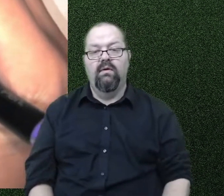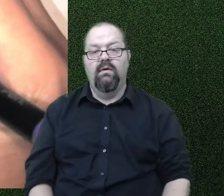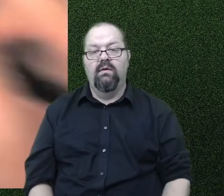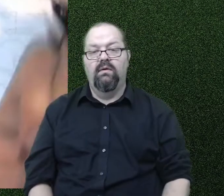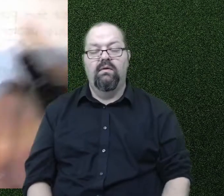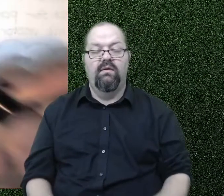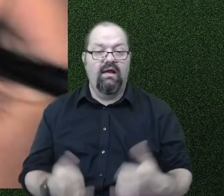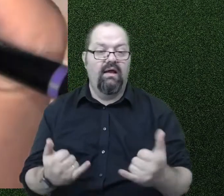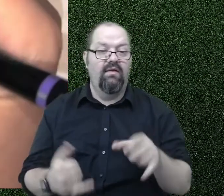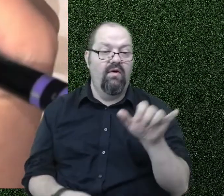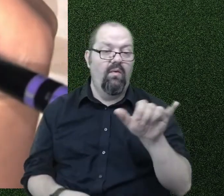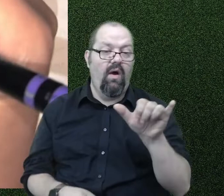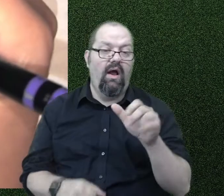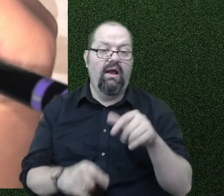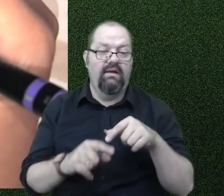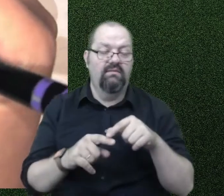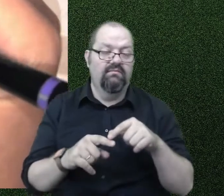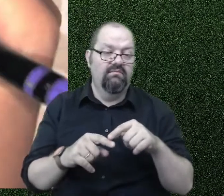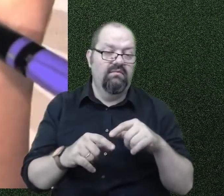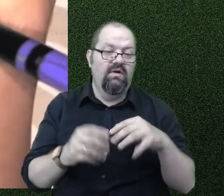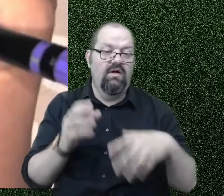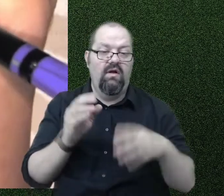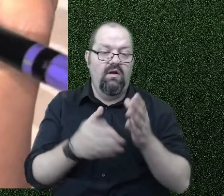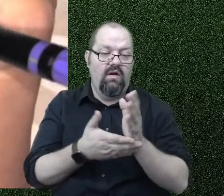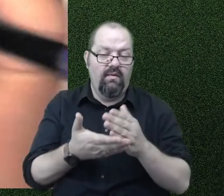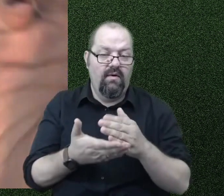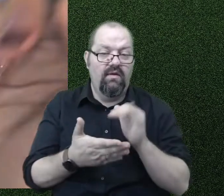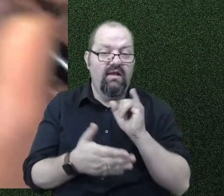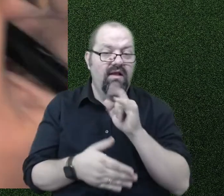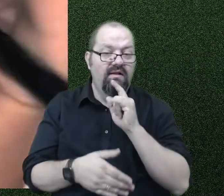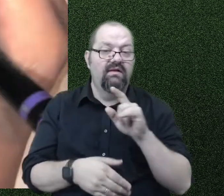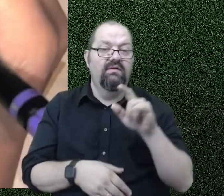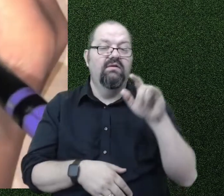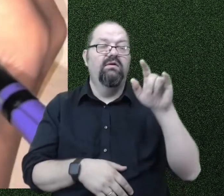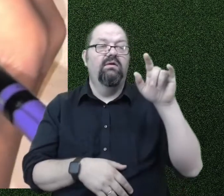And the y component, well, that's u2 plus v2.